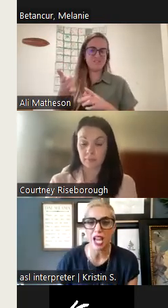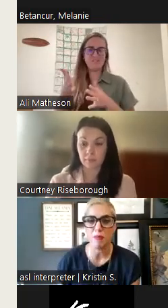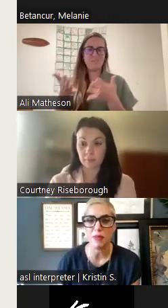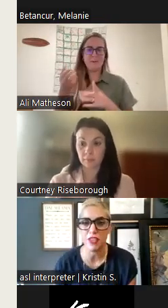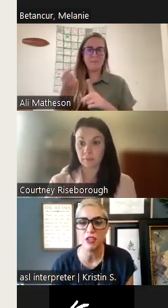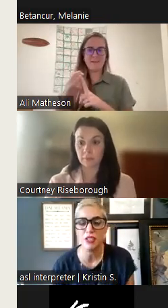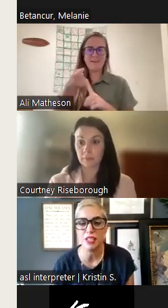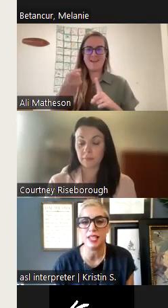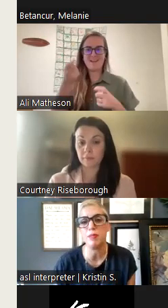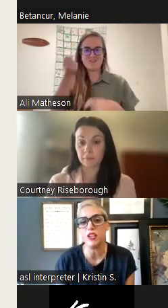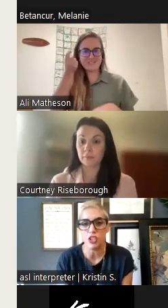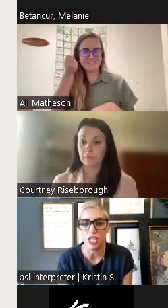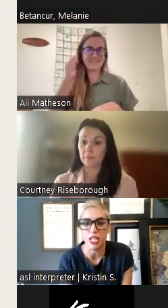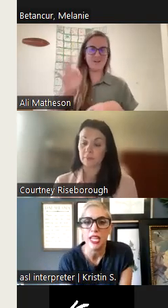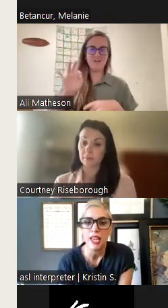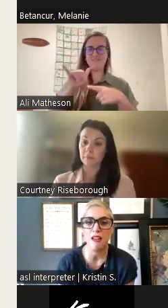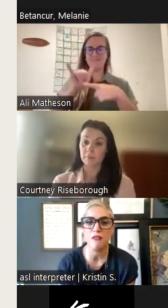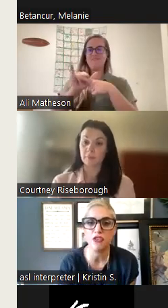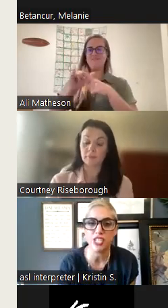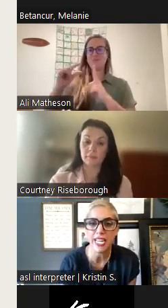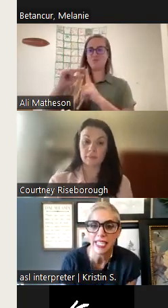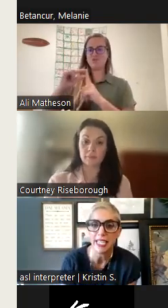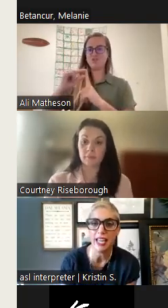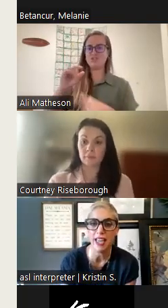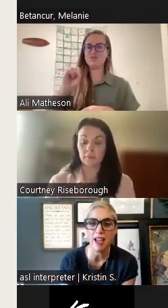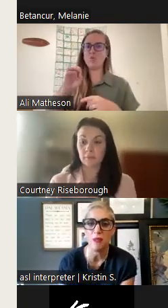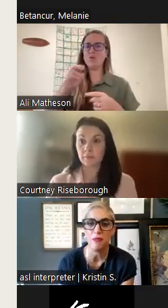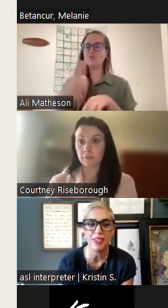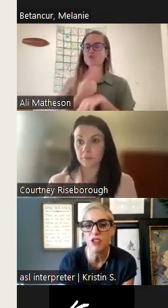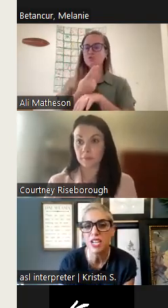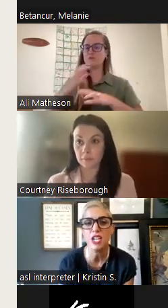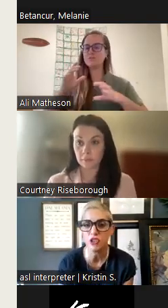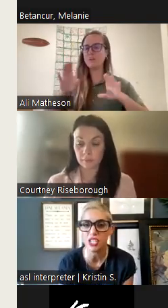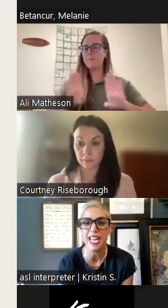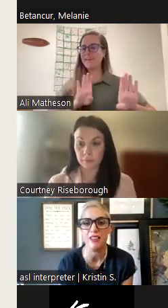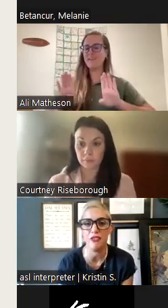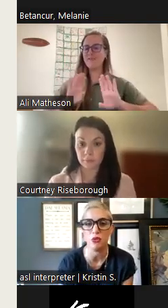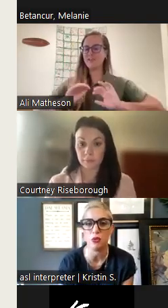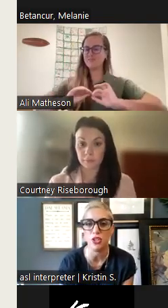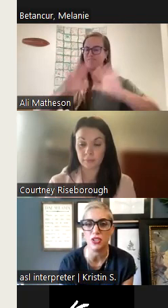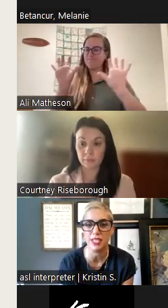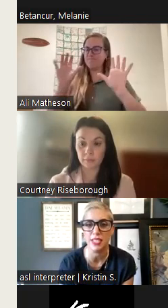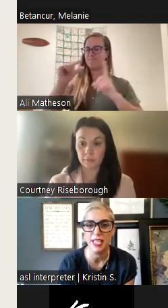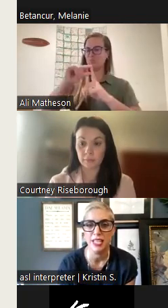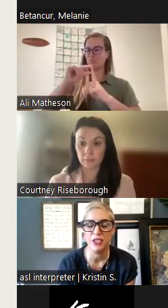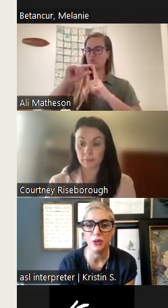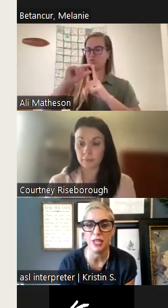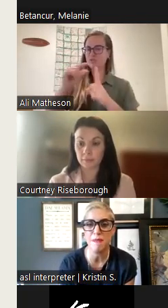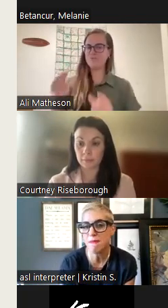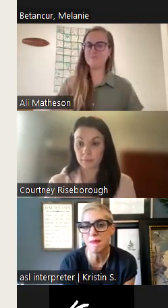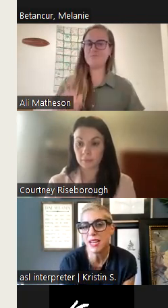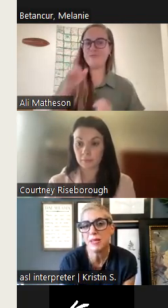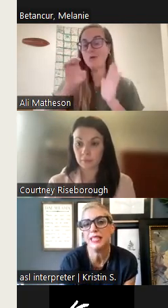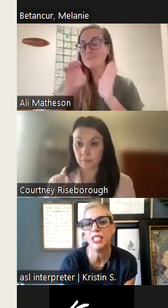language gap, if there's a deprivation of understanding, they're not going to understand those words. So